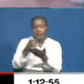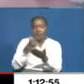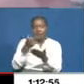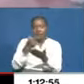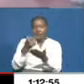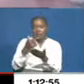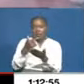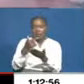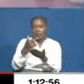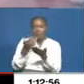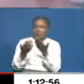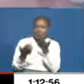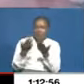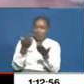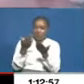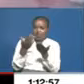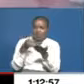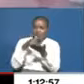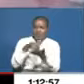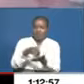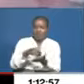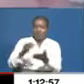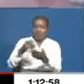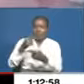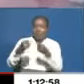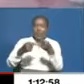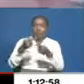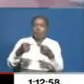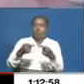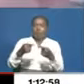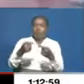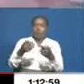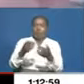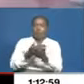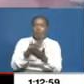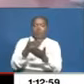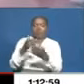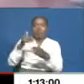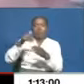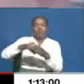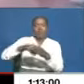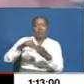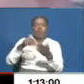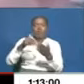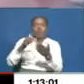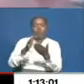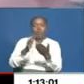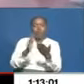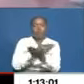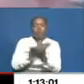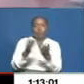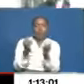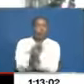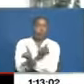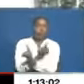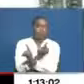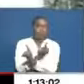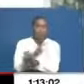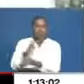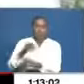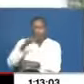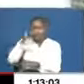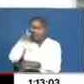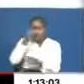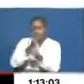there seemed to be a paralysis in county operations due to some inter-departmental differences. County Government Workers